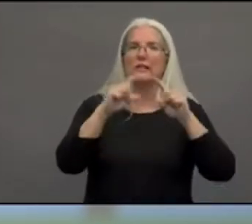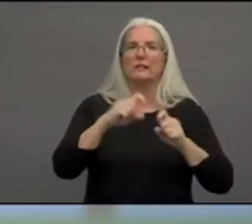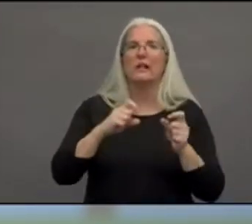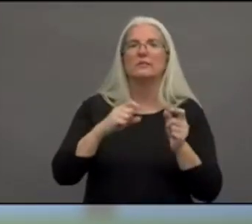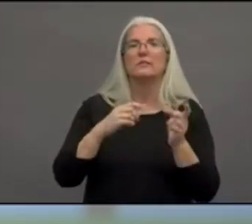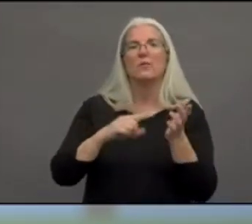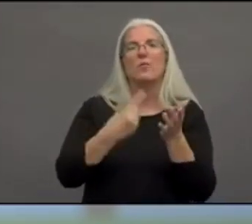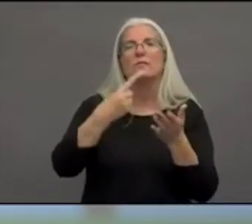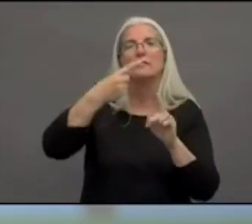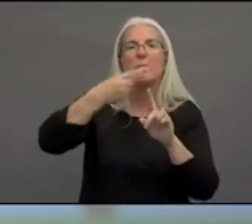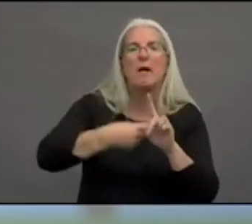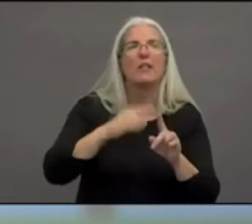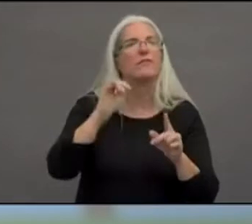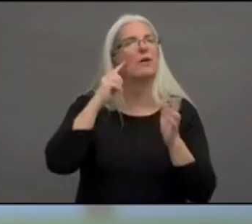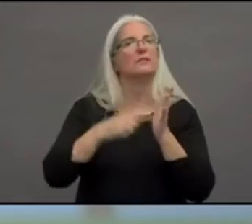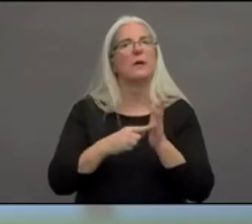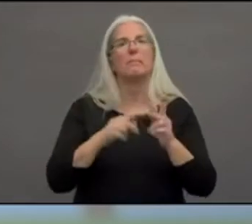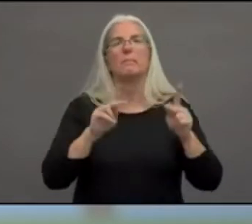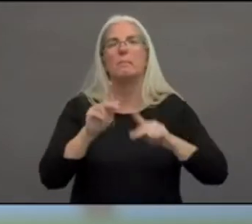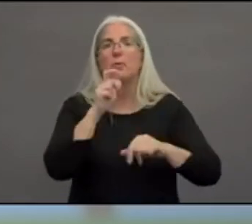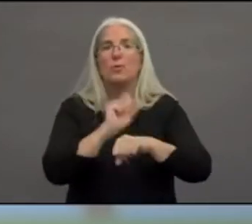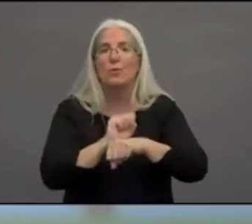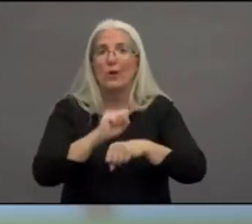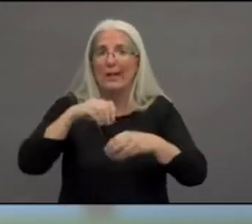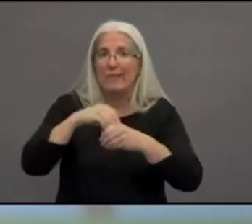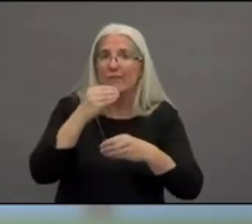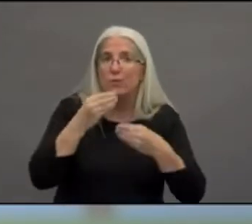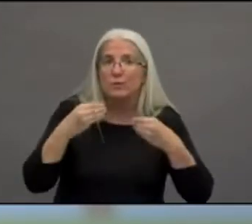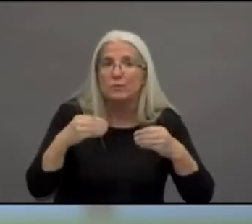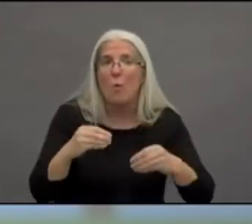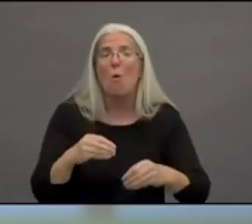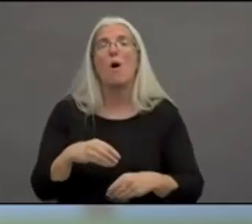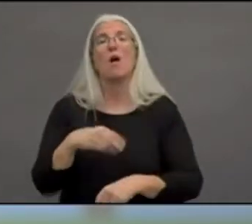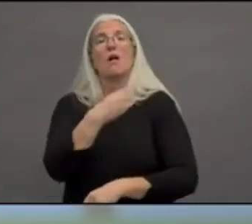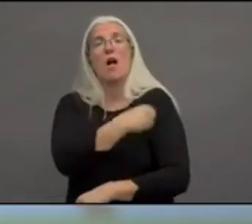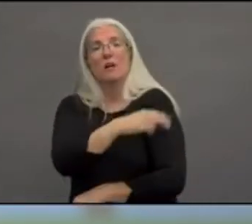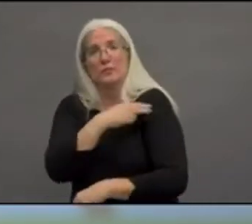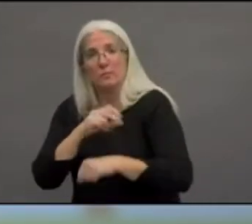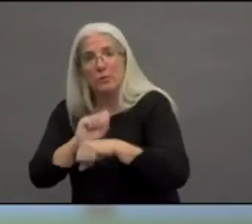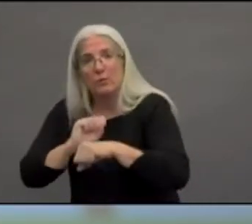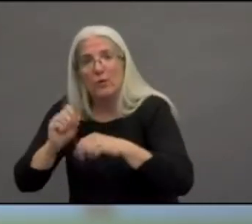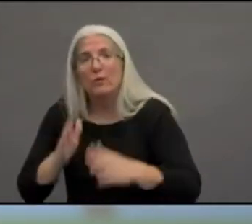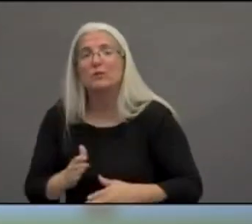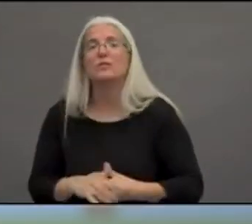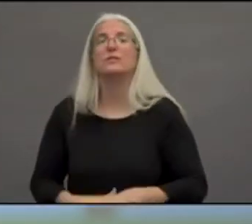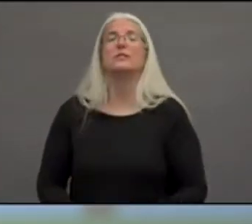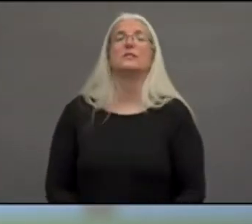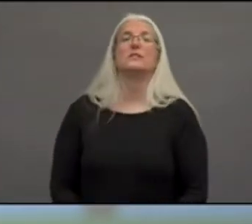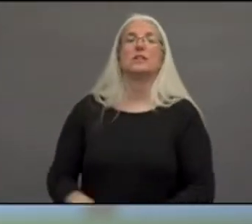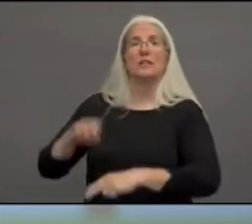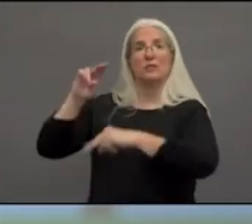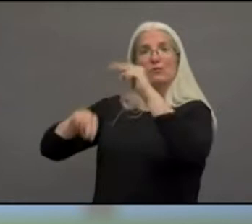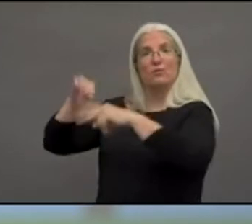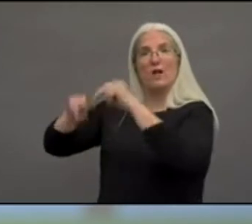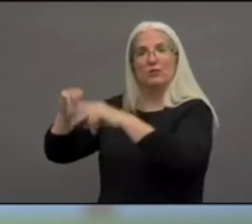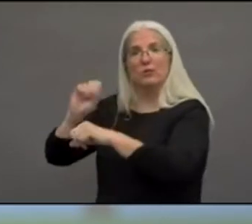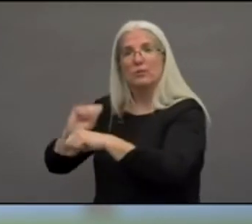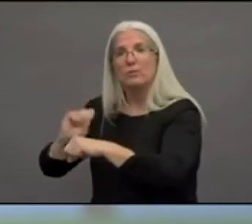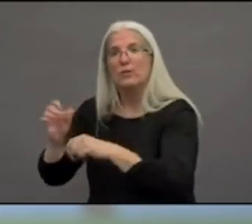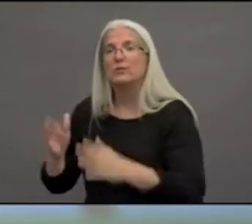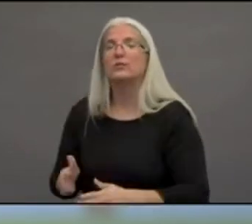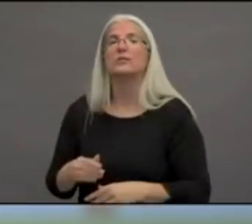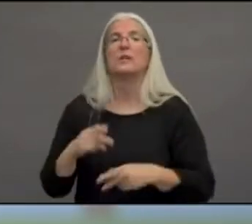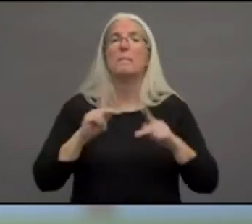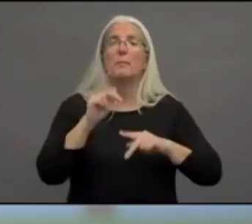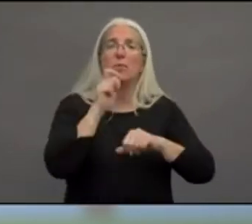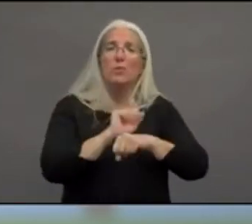on a regular basis. Those could be construction workers, grocery workers, now retail workers. We want them to be tested